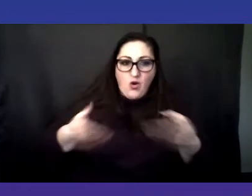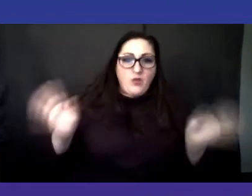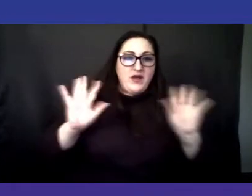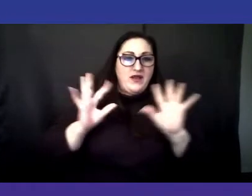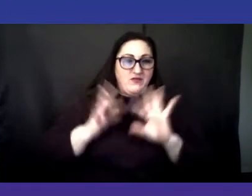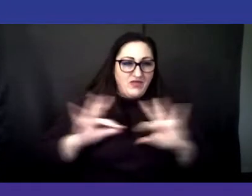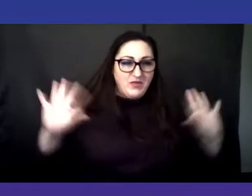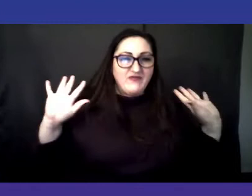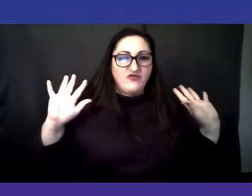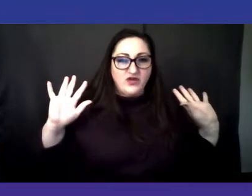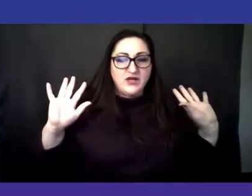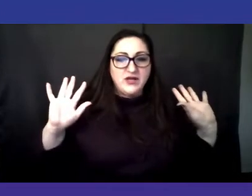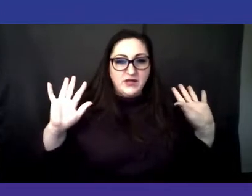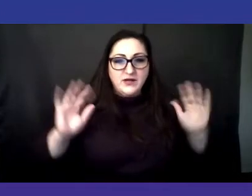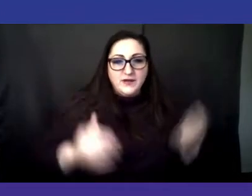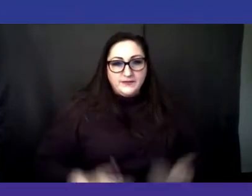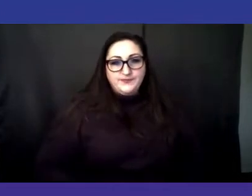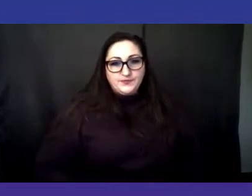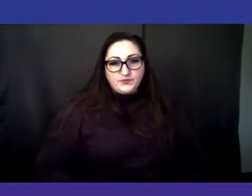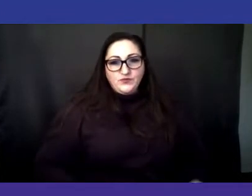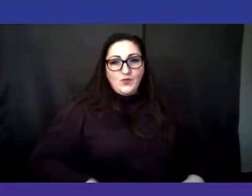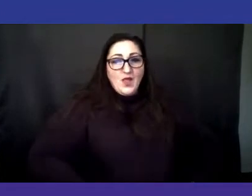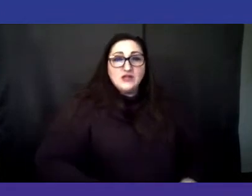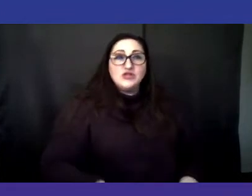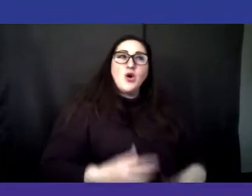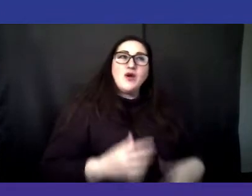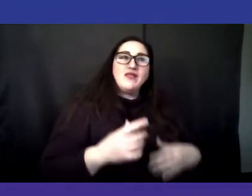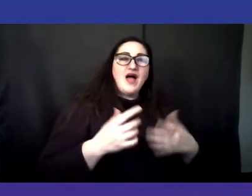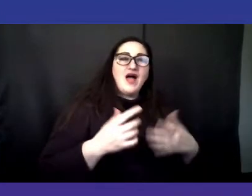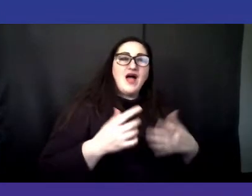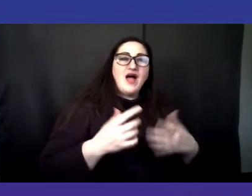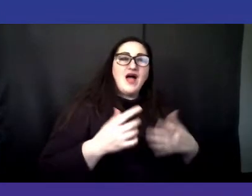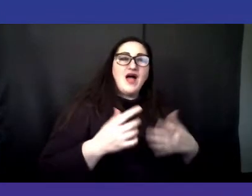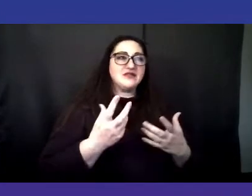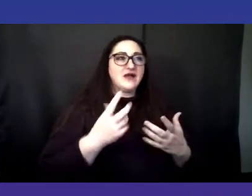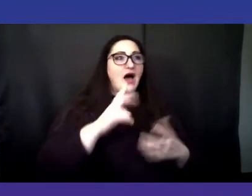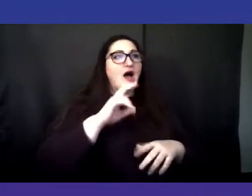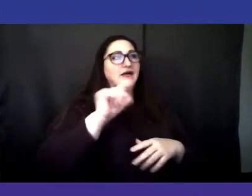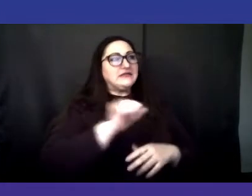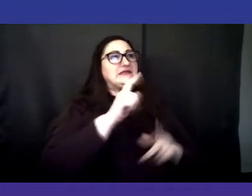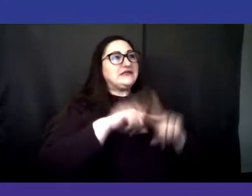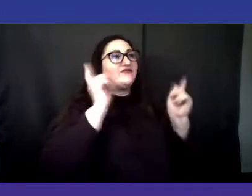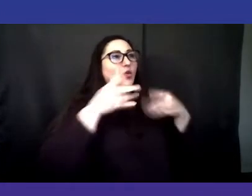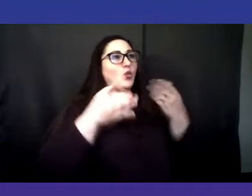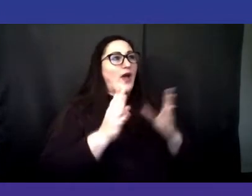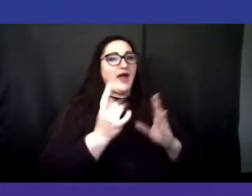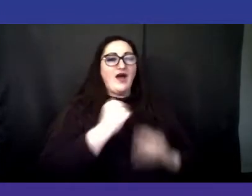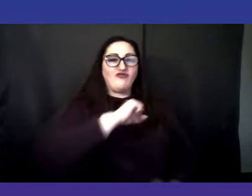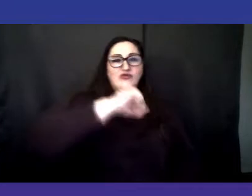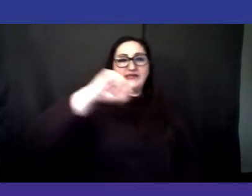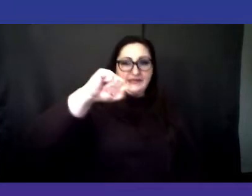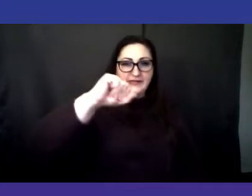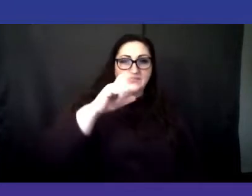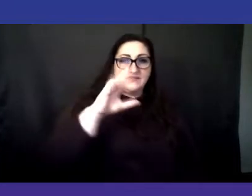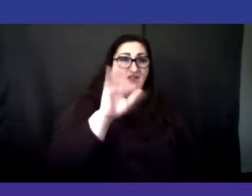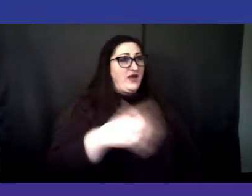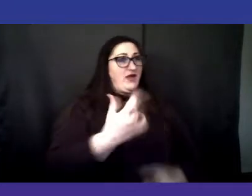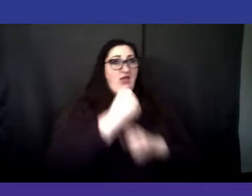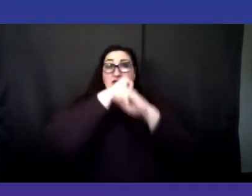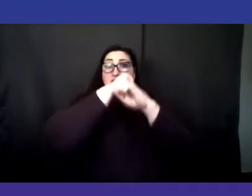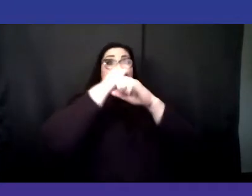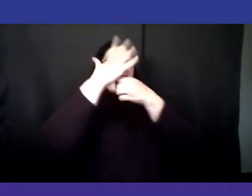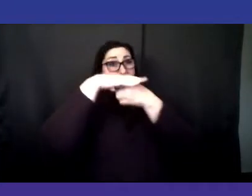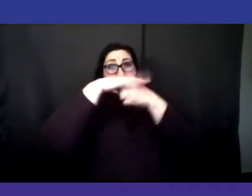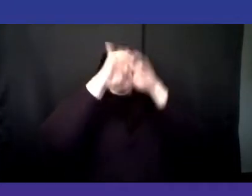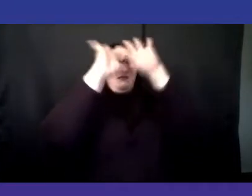of resistance, other kinds of resistance work. So thank you for calling that in. Perel, will you share a